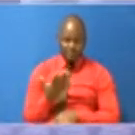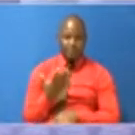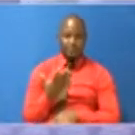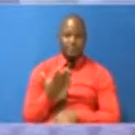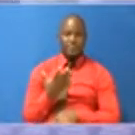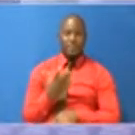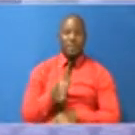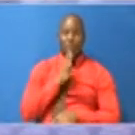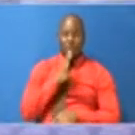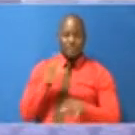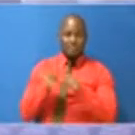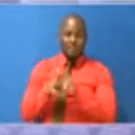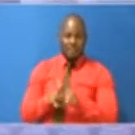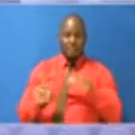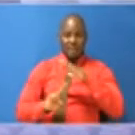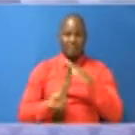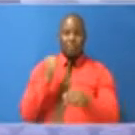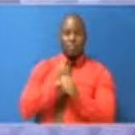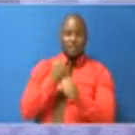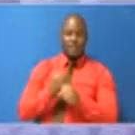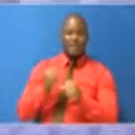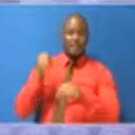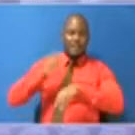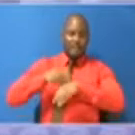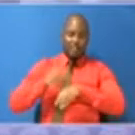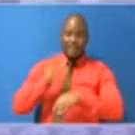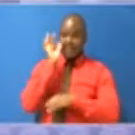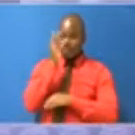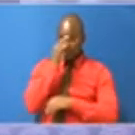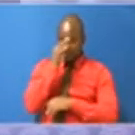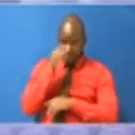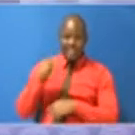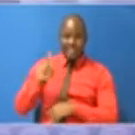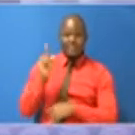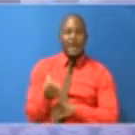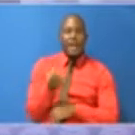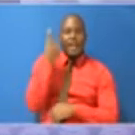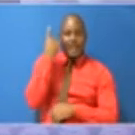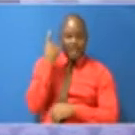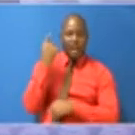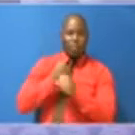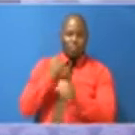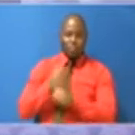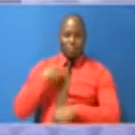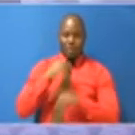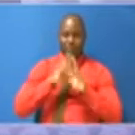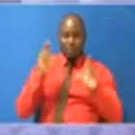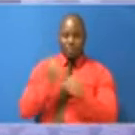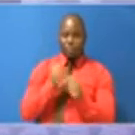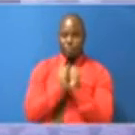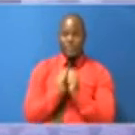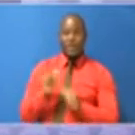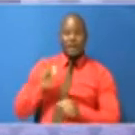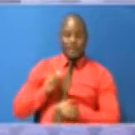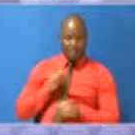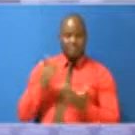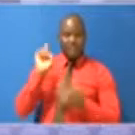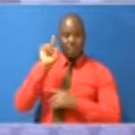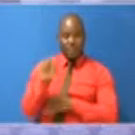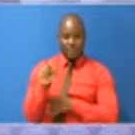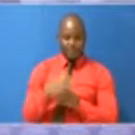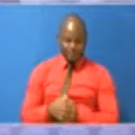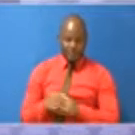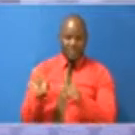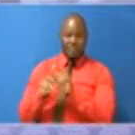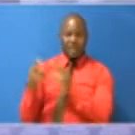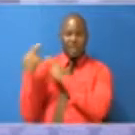of water as minister of water during quebec's time and she understands the task and we are ready to work with her in arabic for nairobi